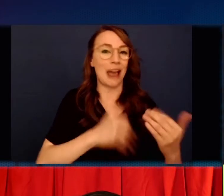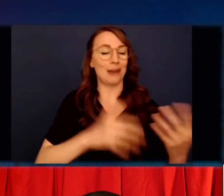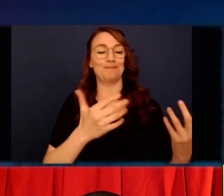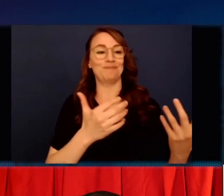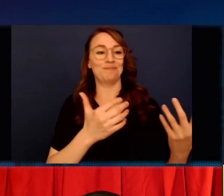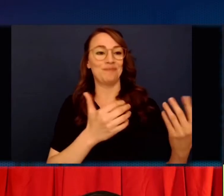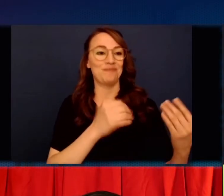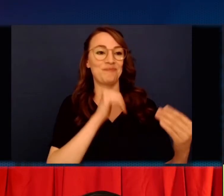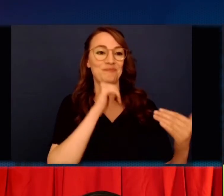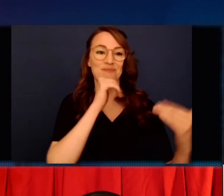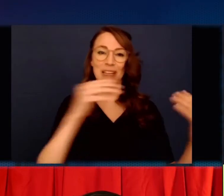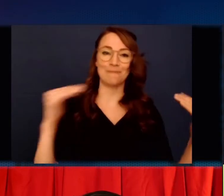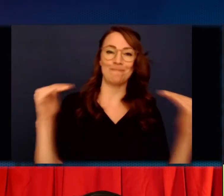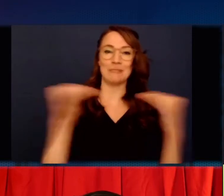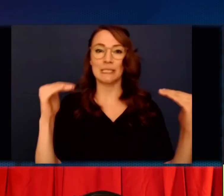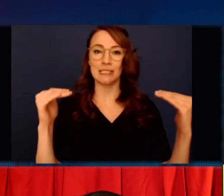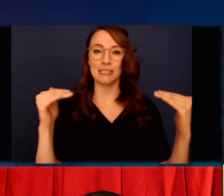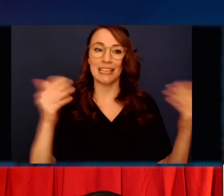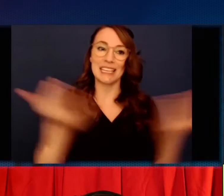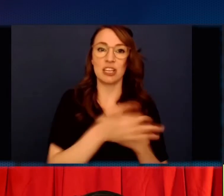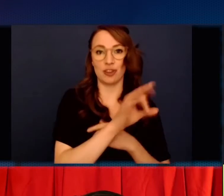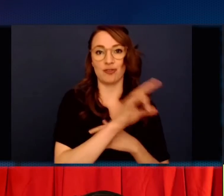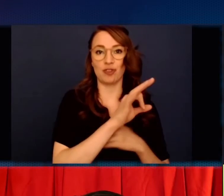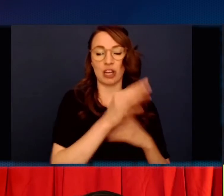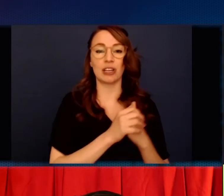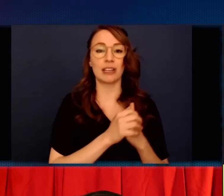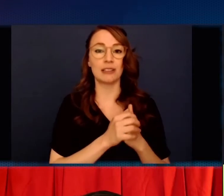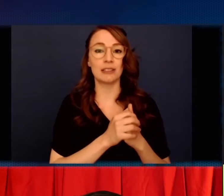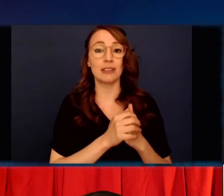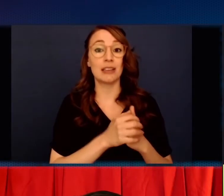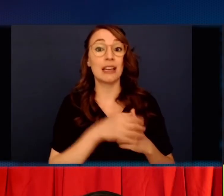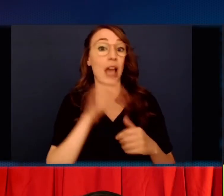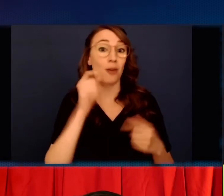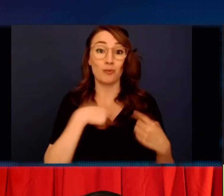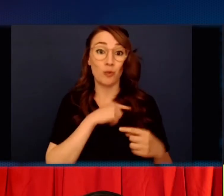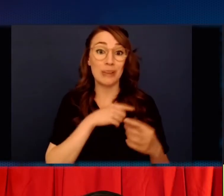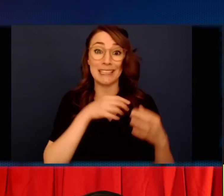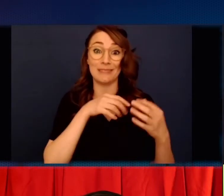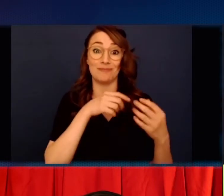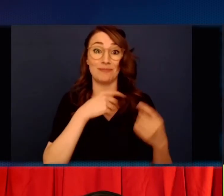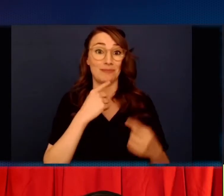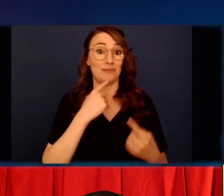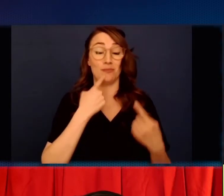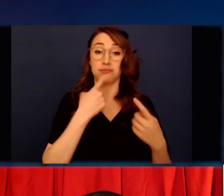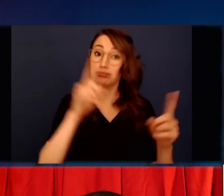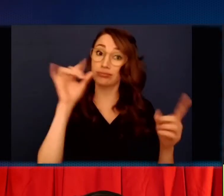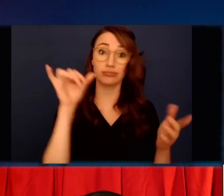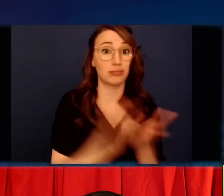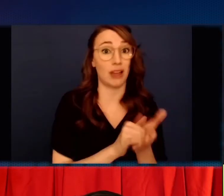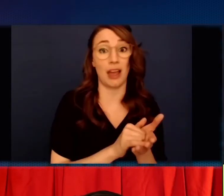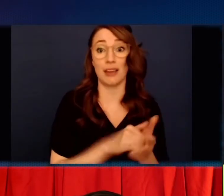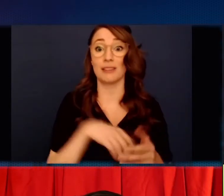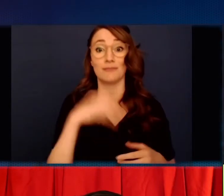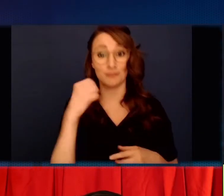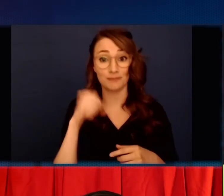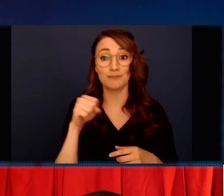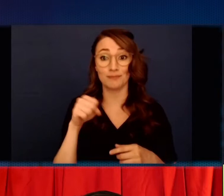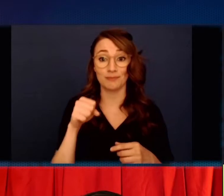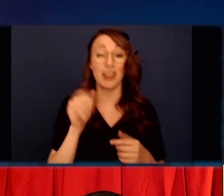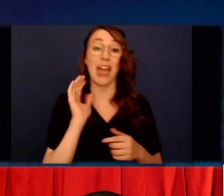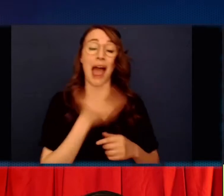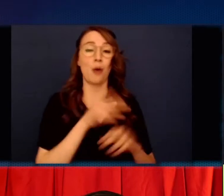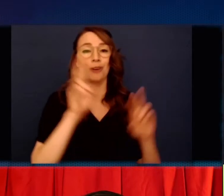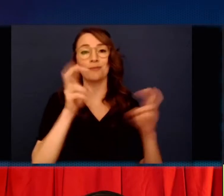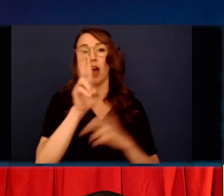in Frederick County. And we define that very specifically. We defined our underserved